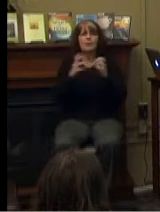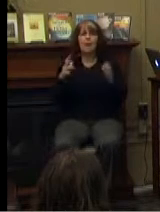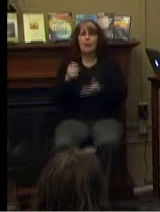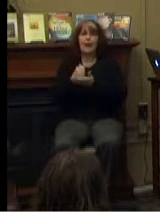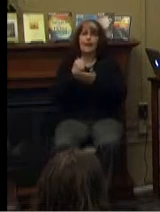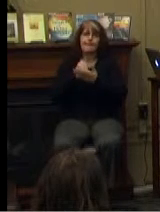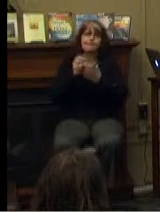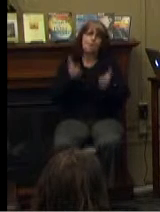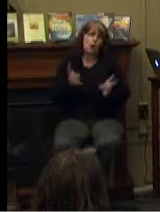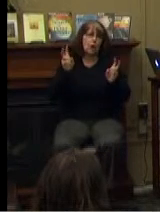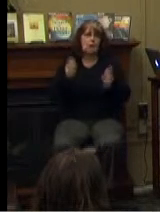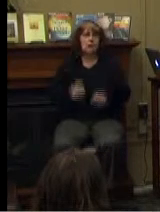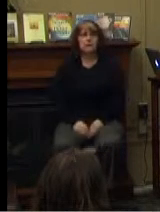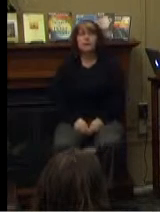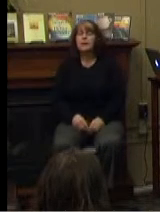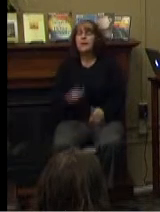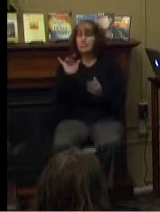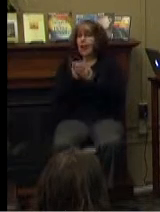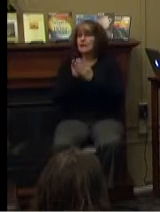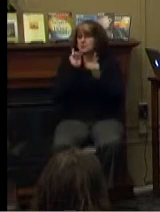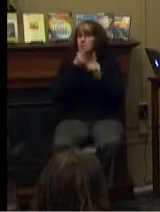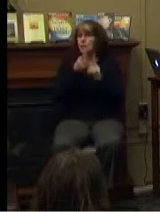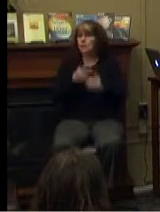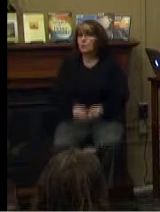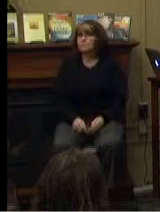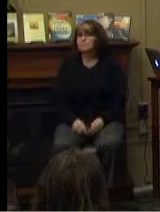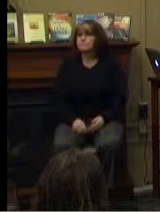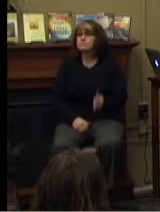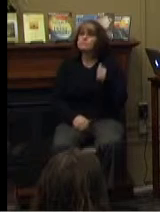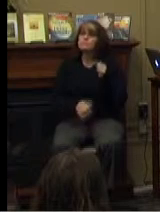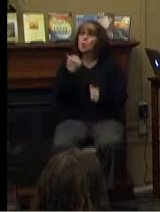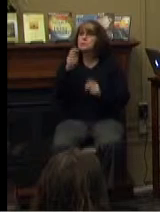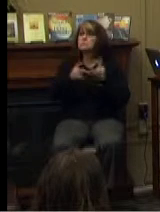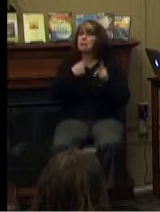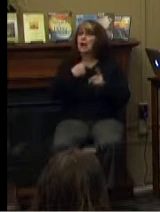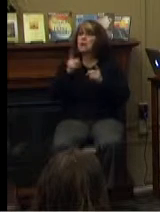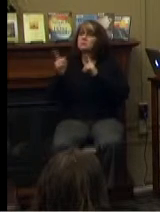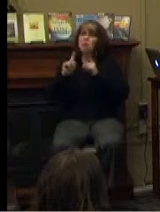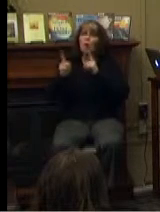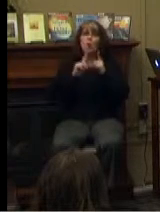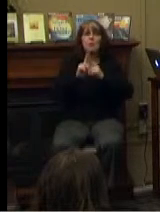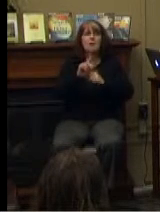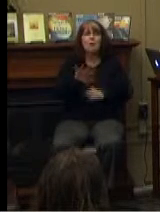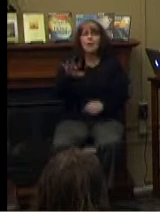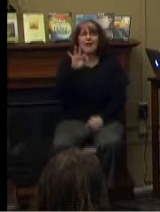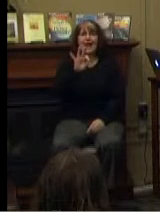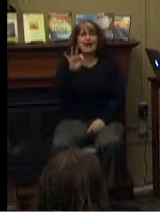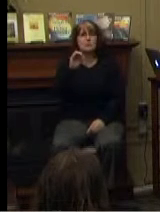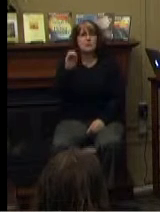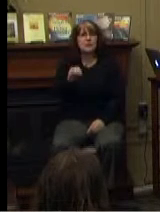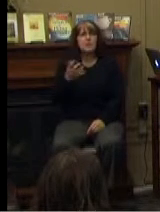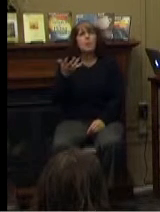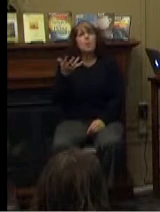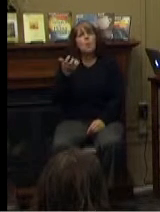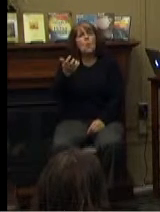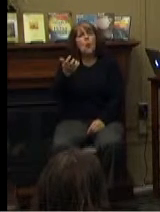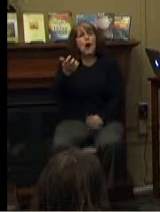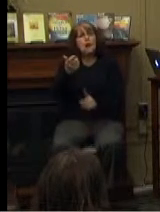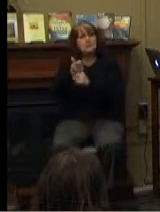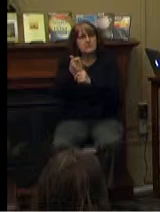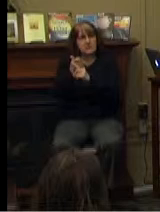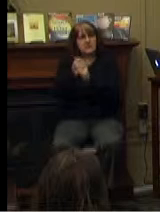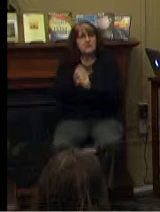goal. Most people that I talk to, probably like 99%, they want to be able to do things independently. And